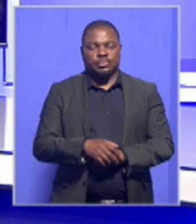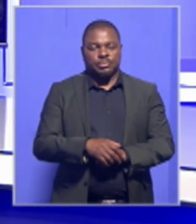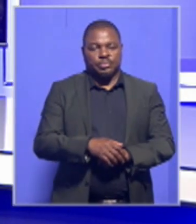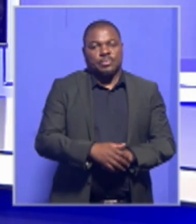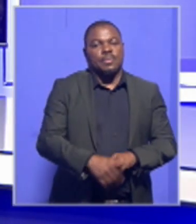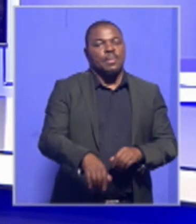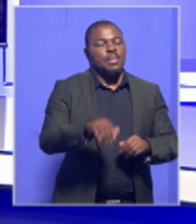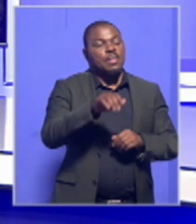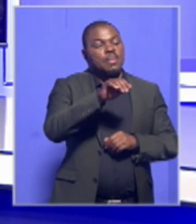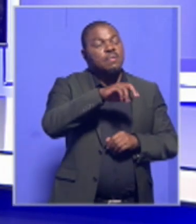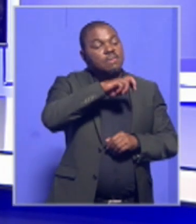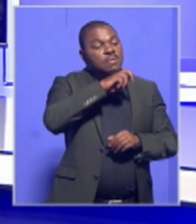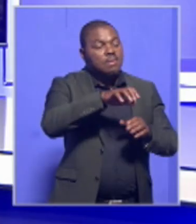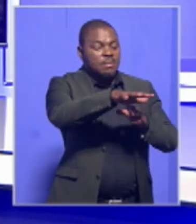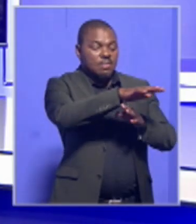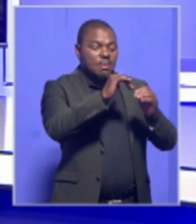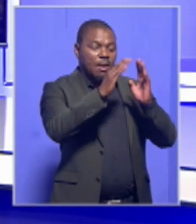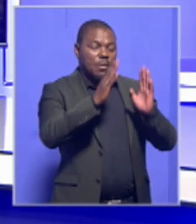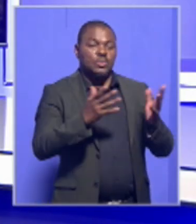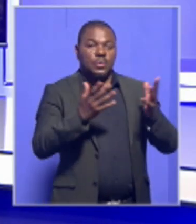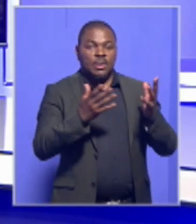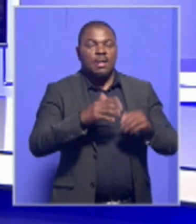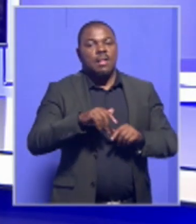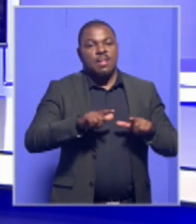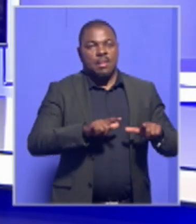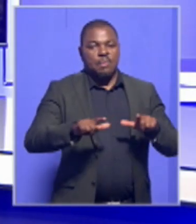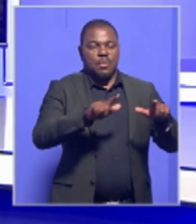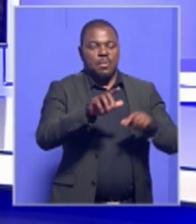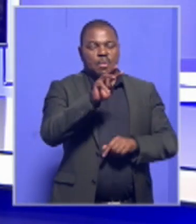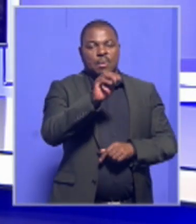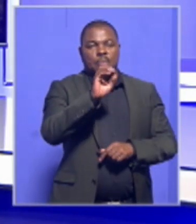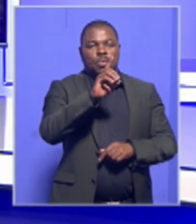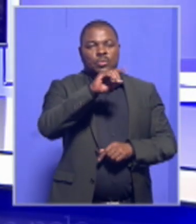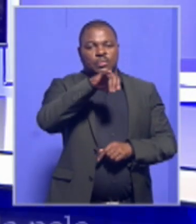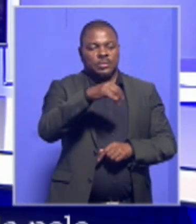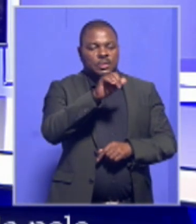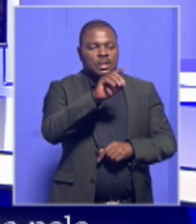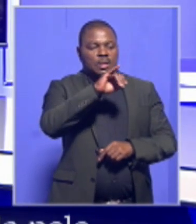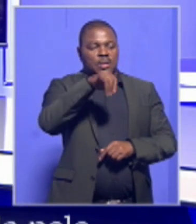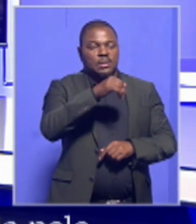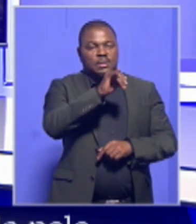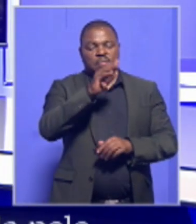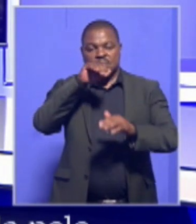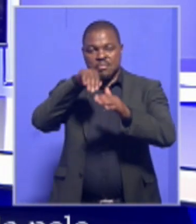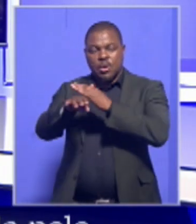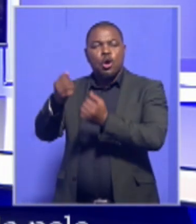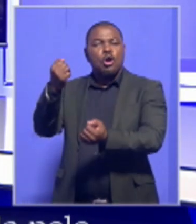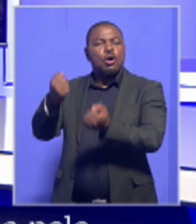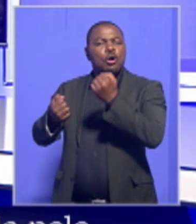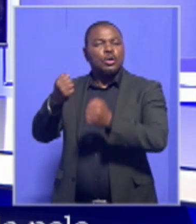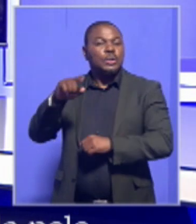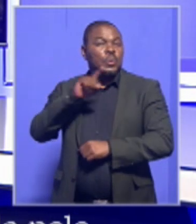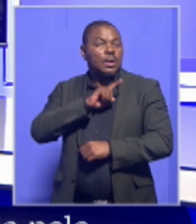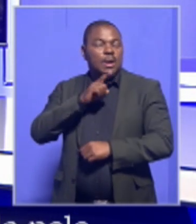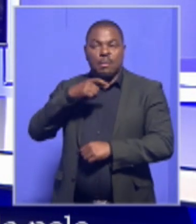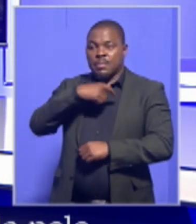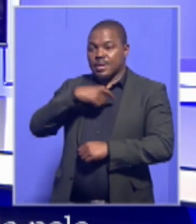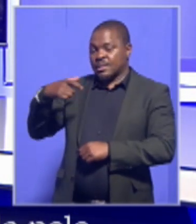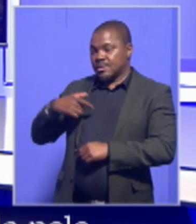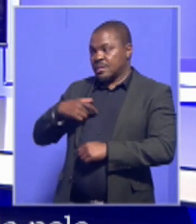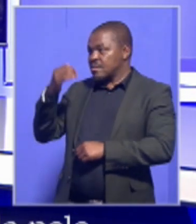Lekgotla la bogoši bja mojatši ka Limpopo le re le leba kgorongtsheko go lwantšhana le sephetho sa mopresidente